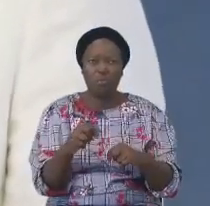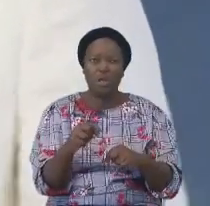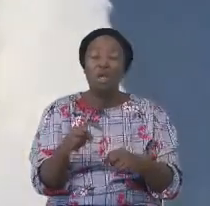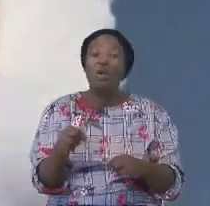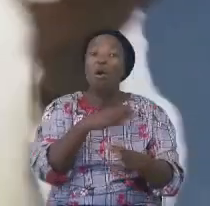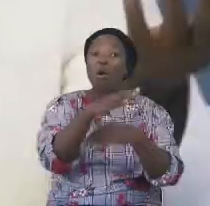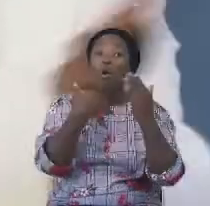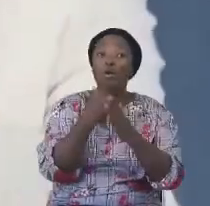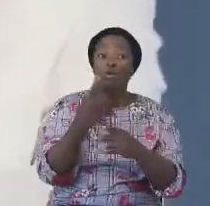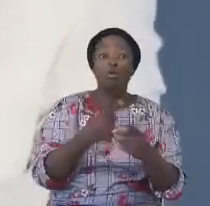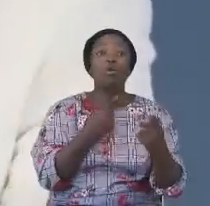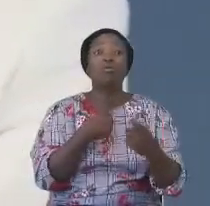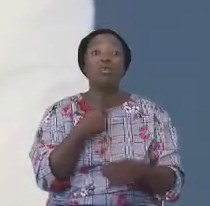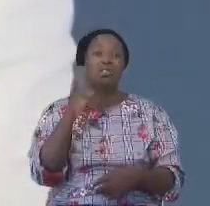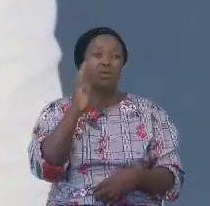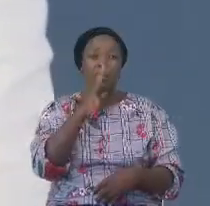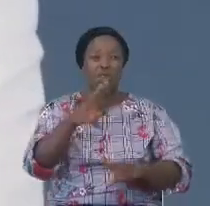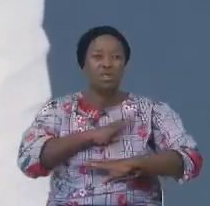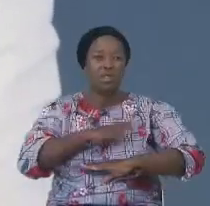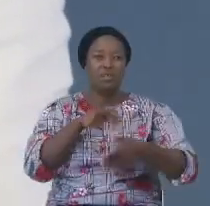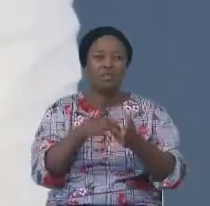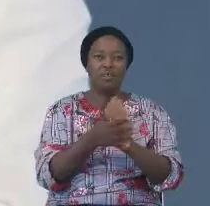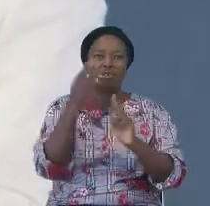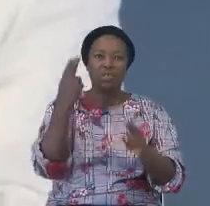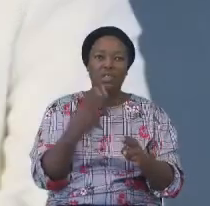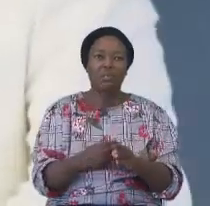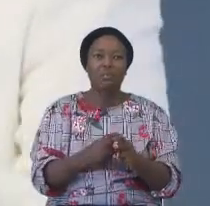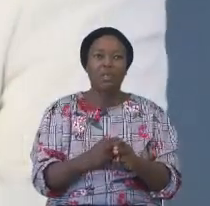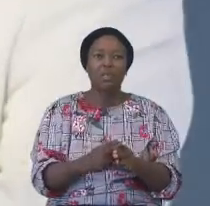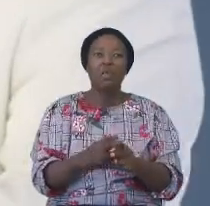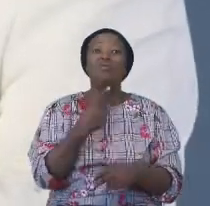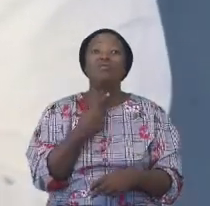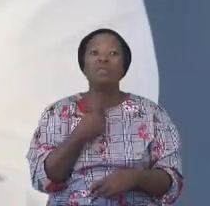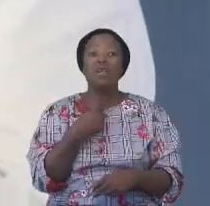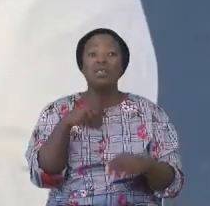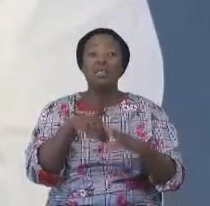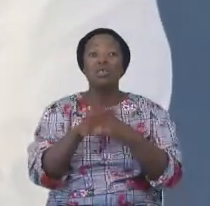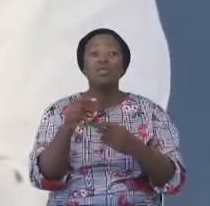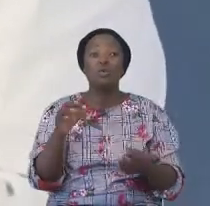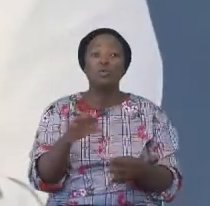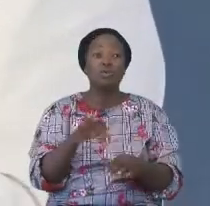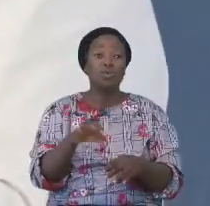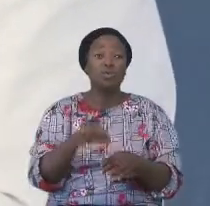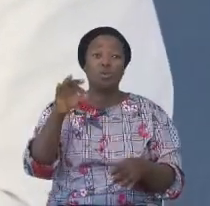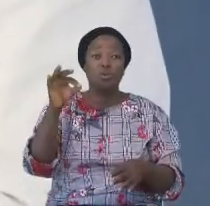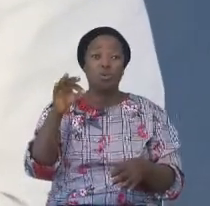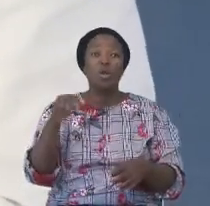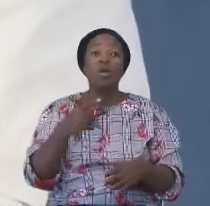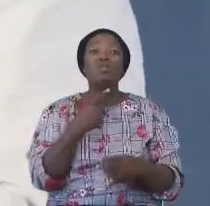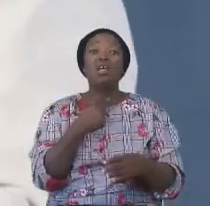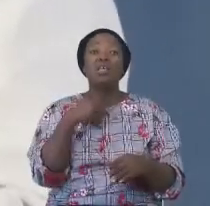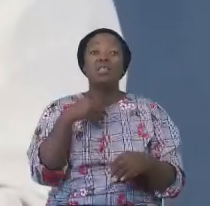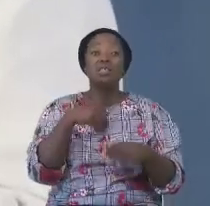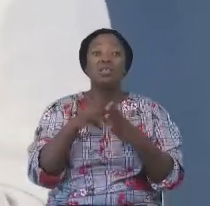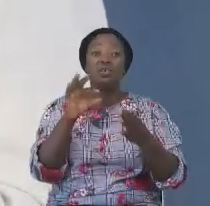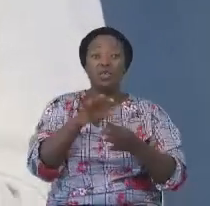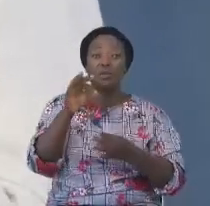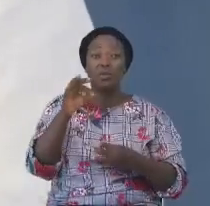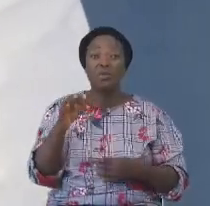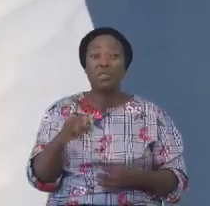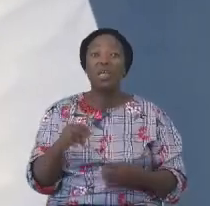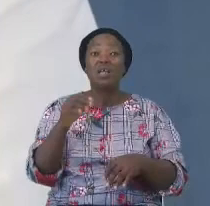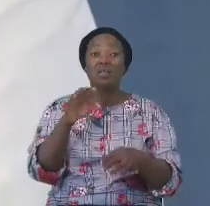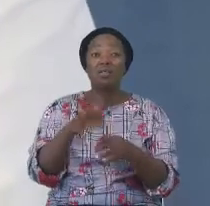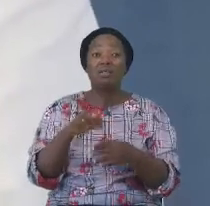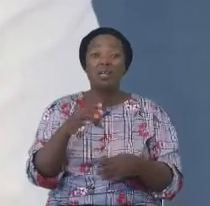no satisfaction. But today, as you come, all your thirst will be satisfied. Thirst